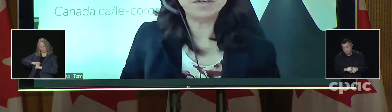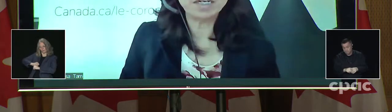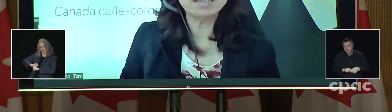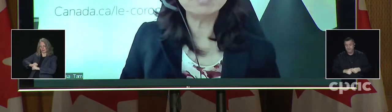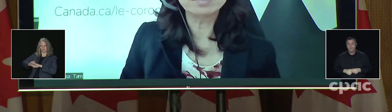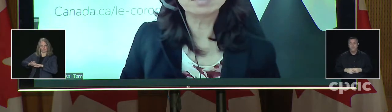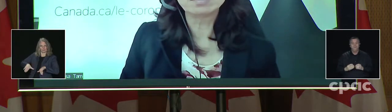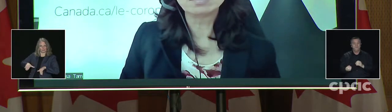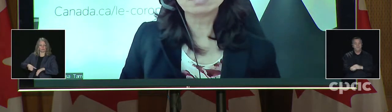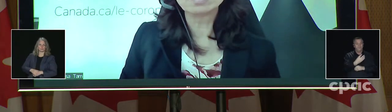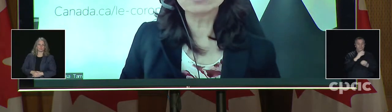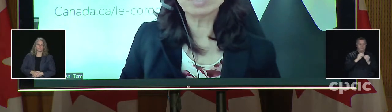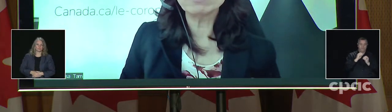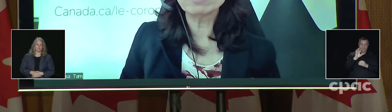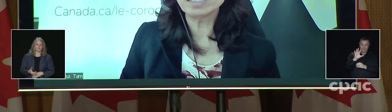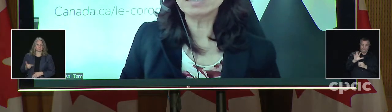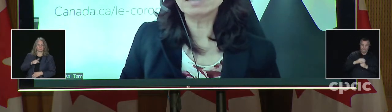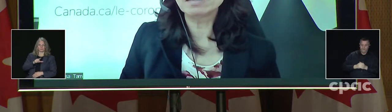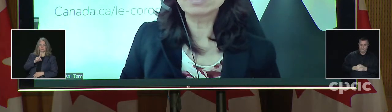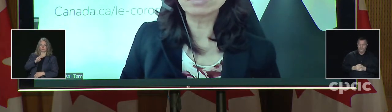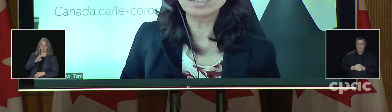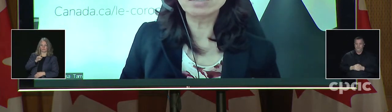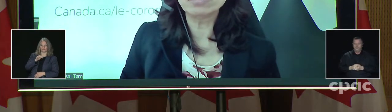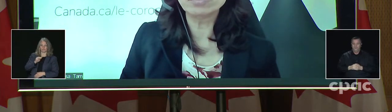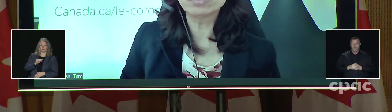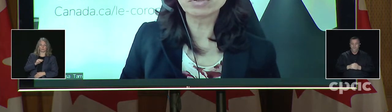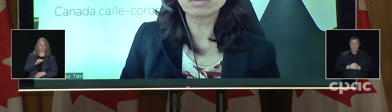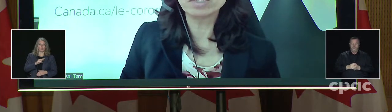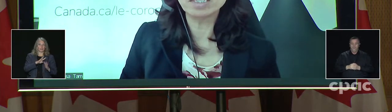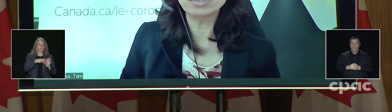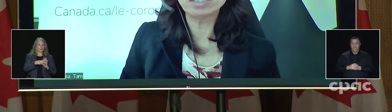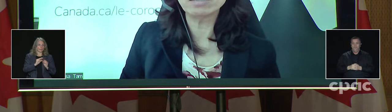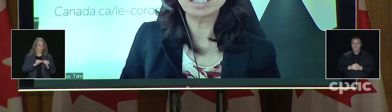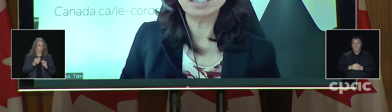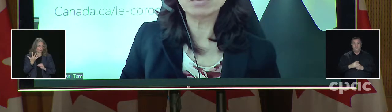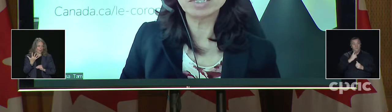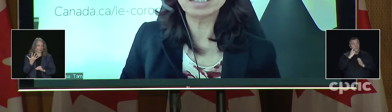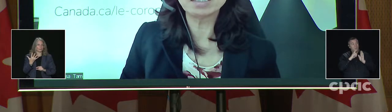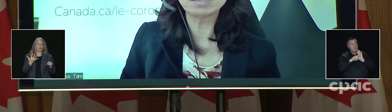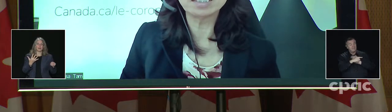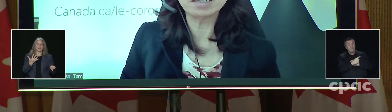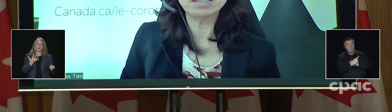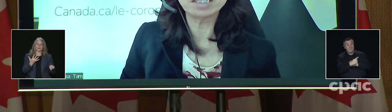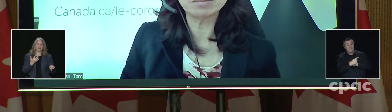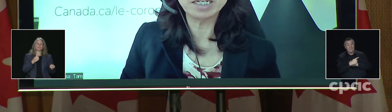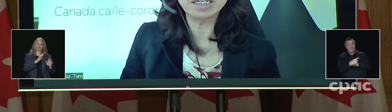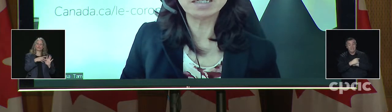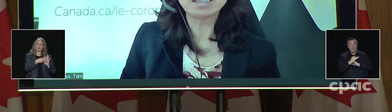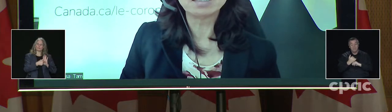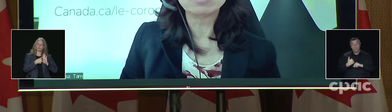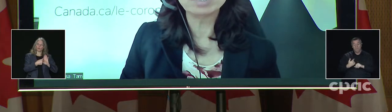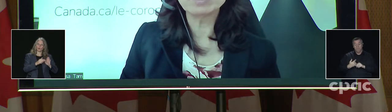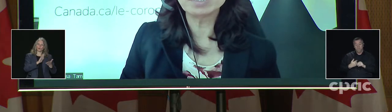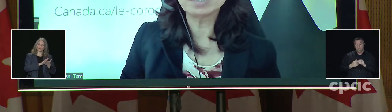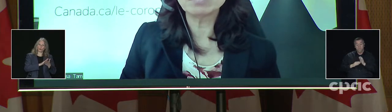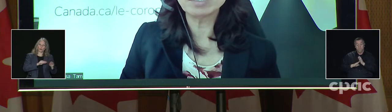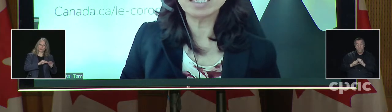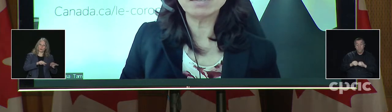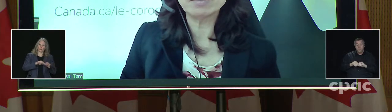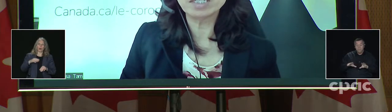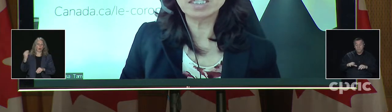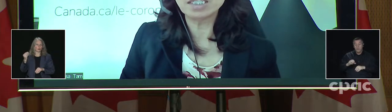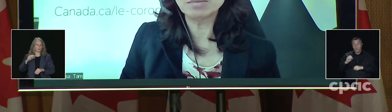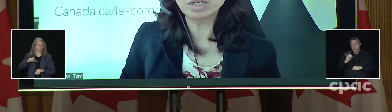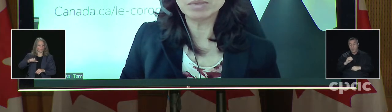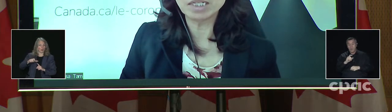Slide 5. This graph of cases associated with school and childcare outbreaks in Ontario and Quebec represents about